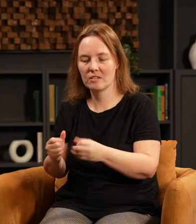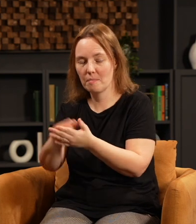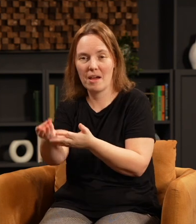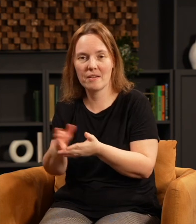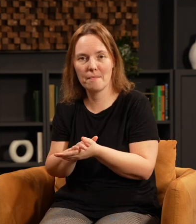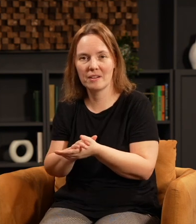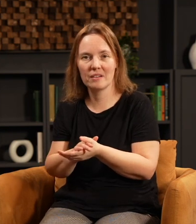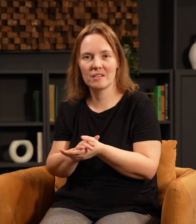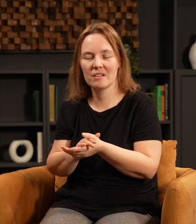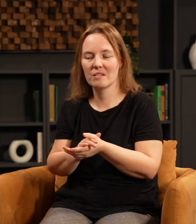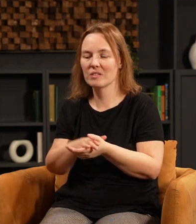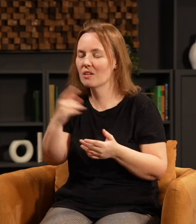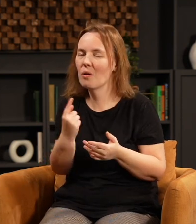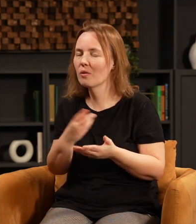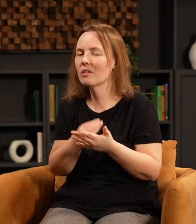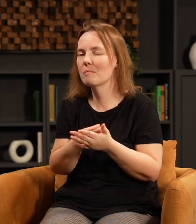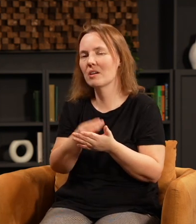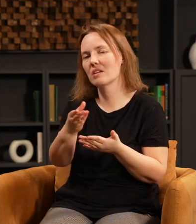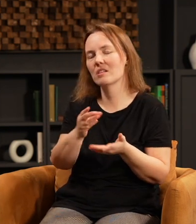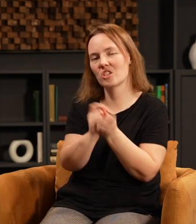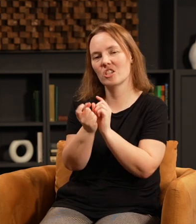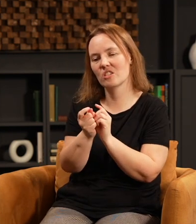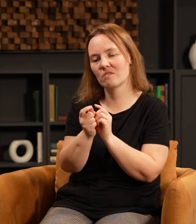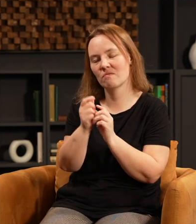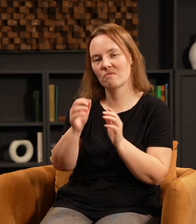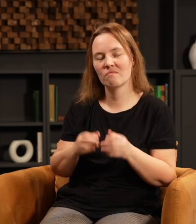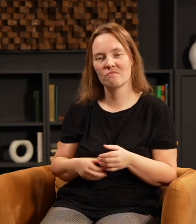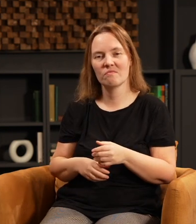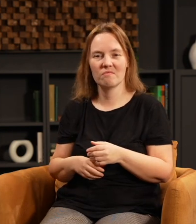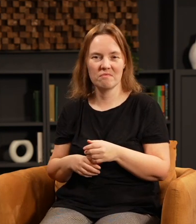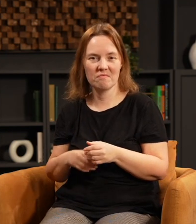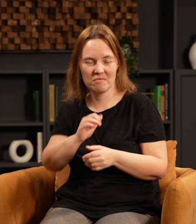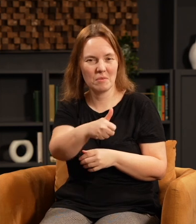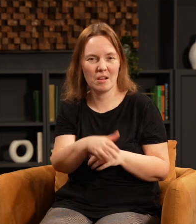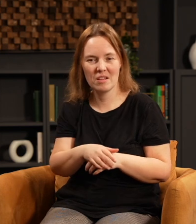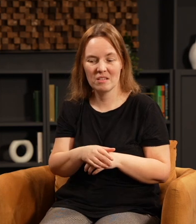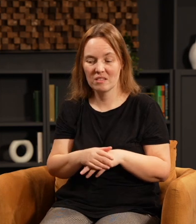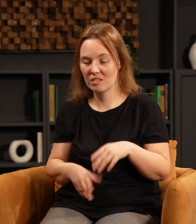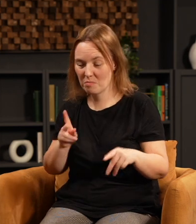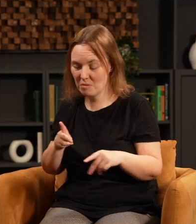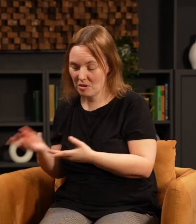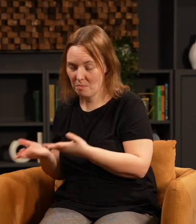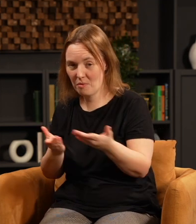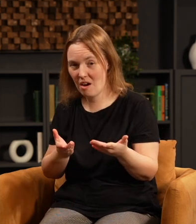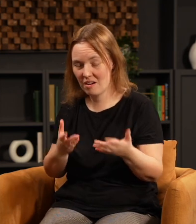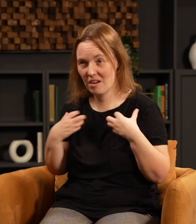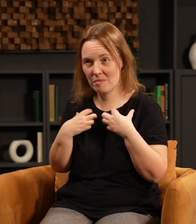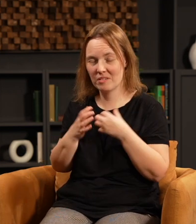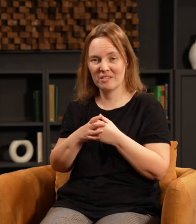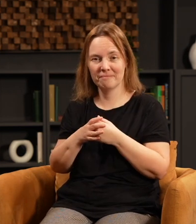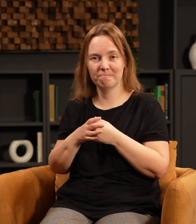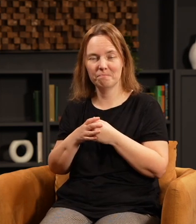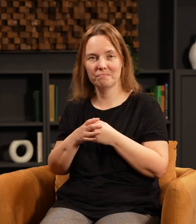the money changers' fault either. I mean, the money changers set up the lie, but the people could have brought animals. They could have gone somewhere else and said, no, these don't even qualify. I'm going somewhere else and